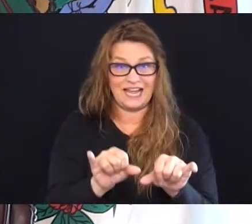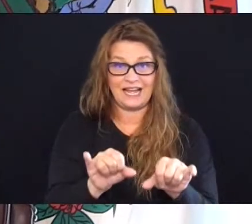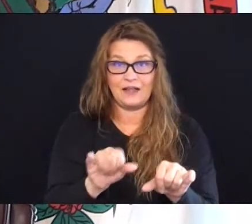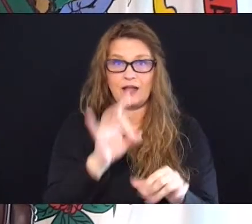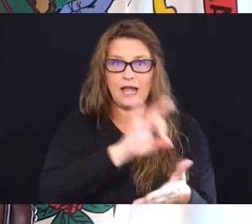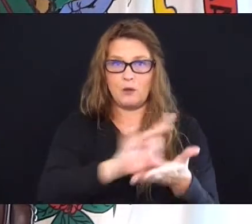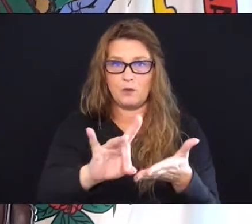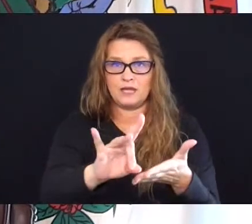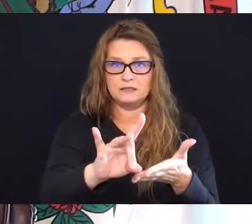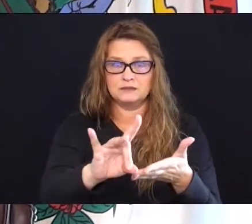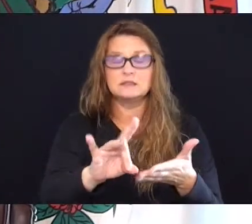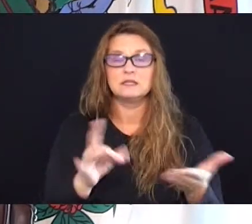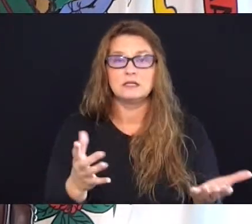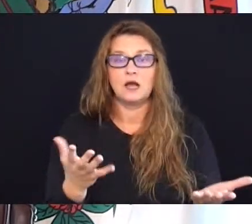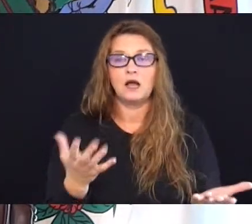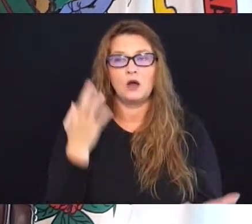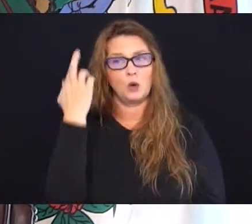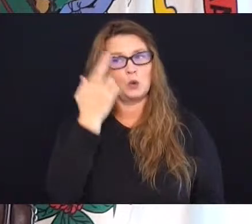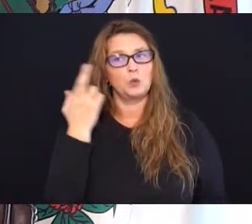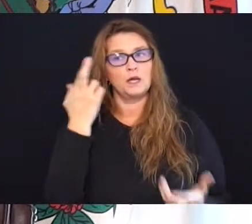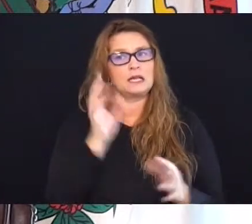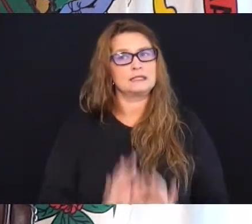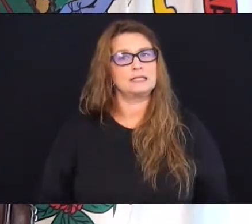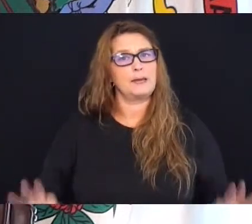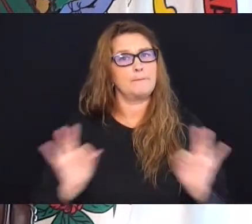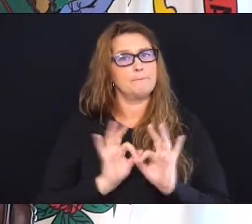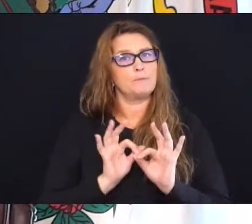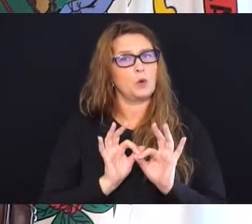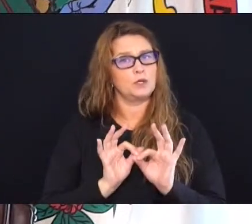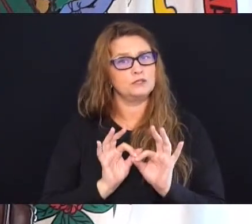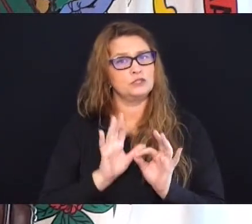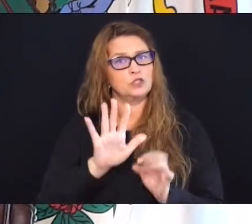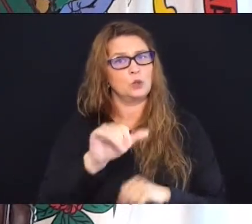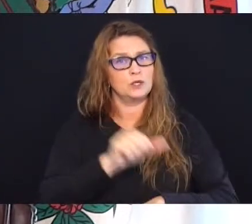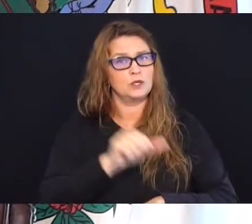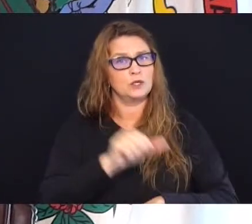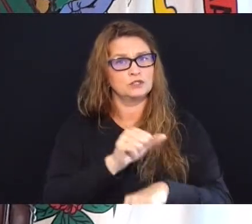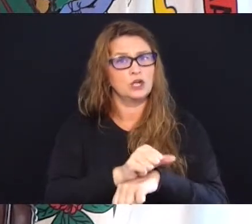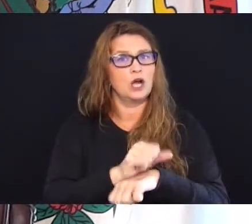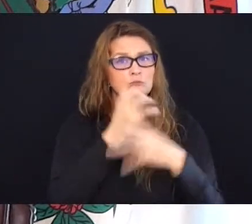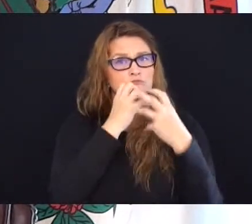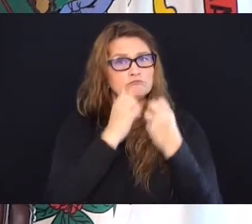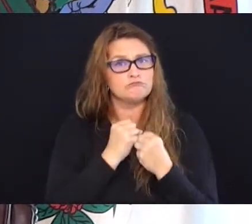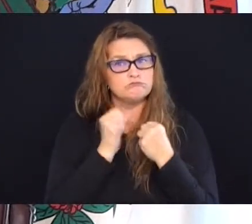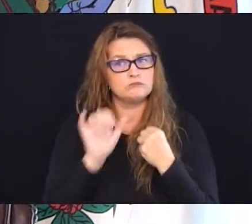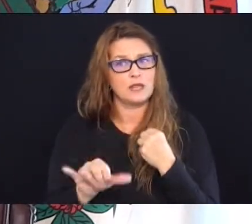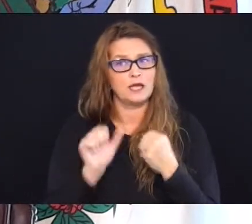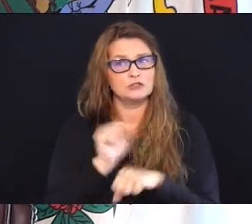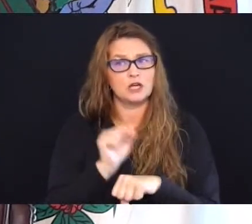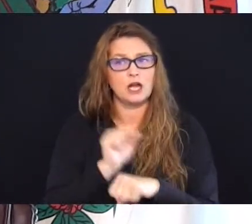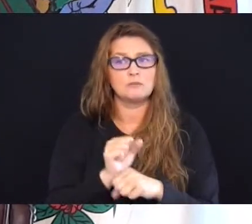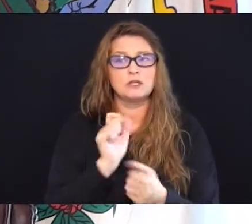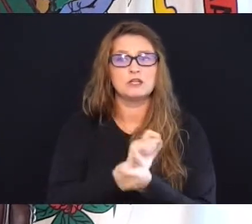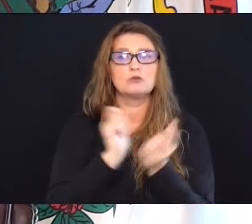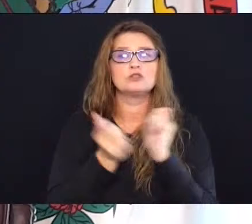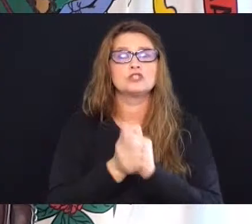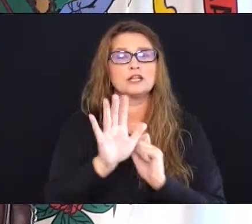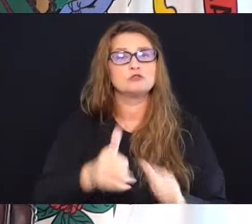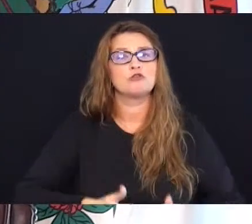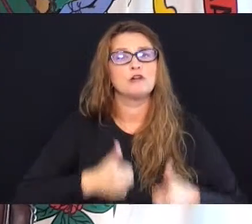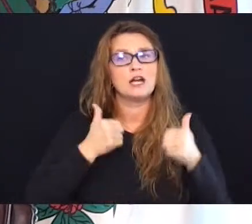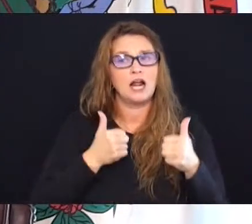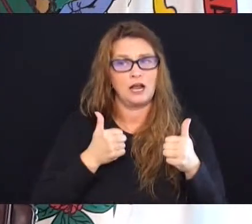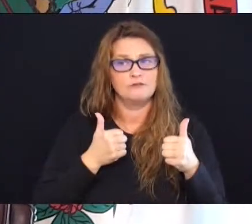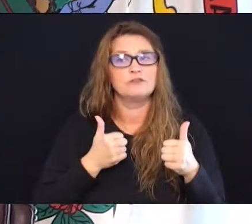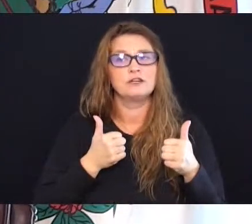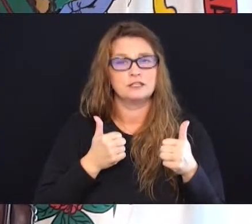you'll do is just realize just how important you're needed, how much you're needed, and really, you know, it may change your life and head you in a